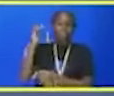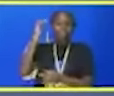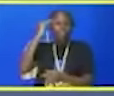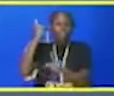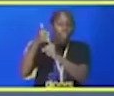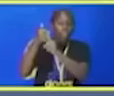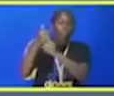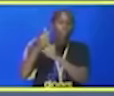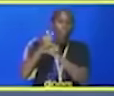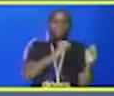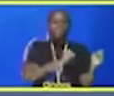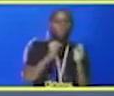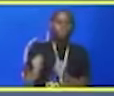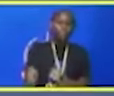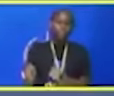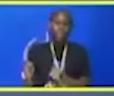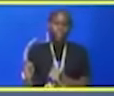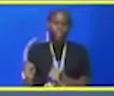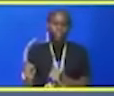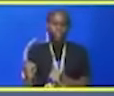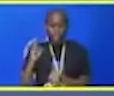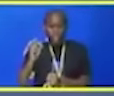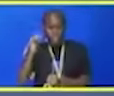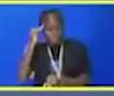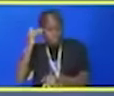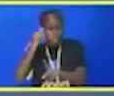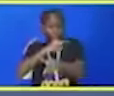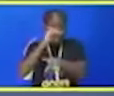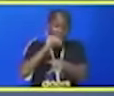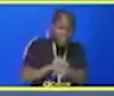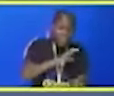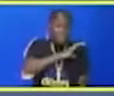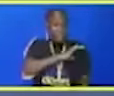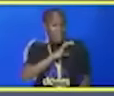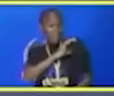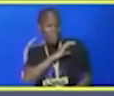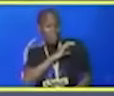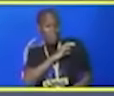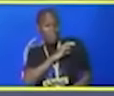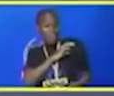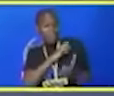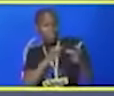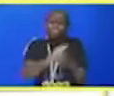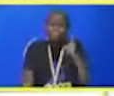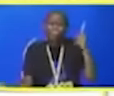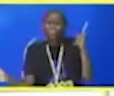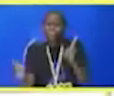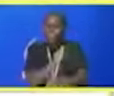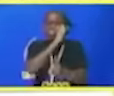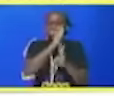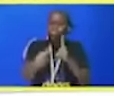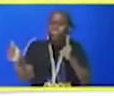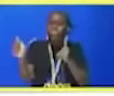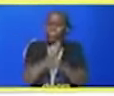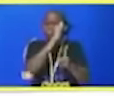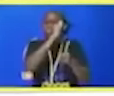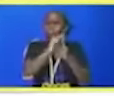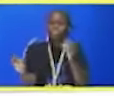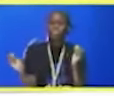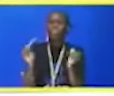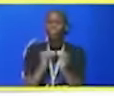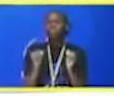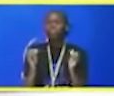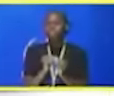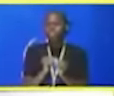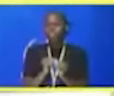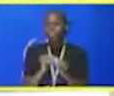You know his nature, his character. You know his ways. Then you 8 and verse 5. The Bible